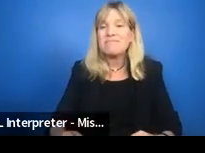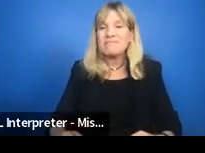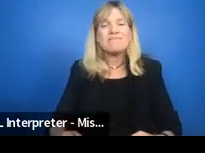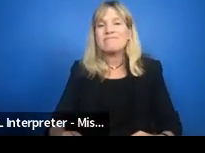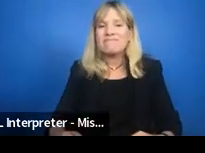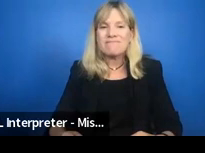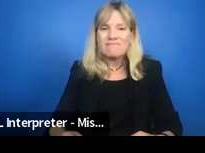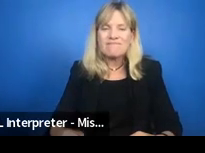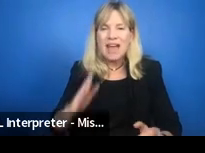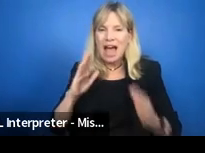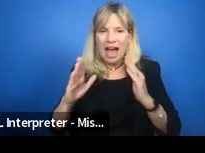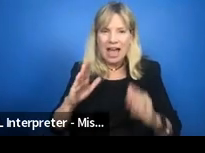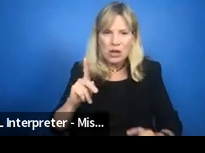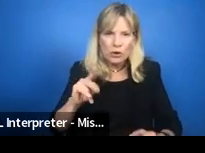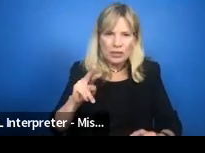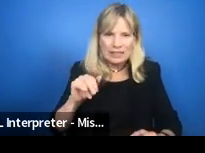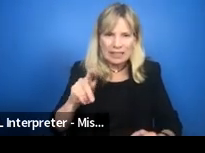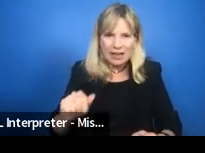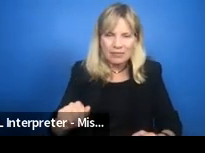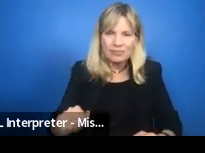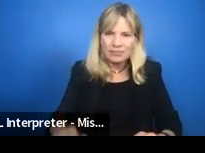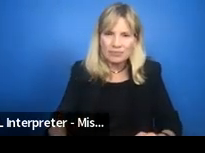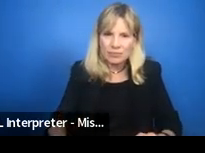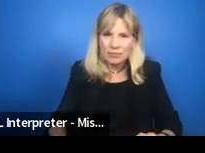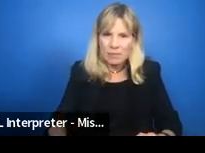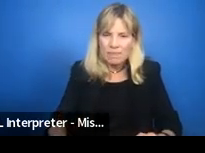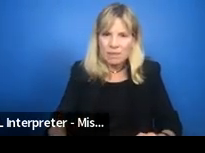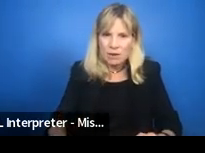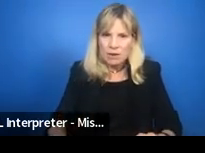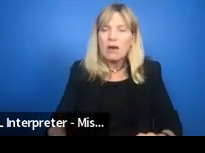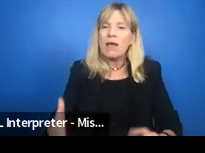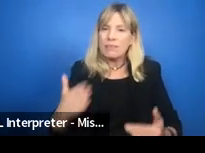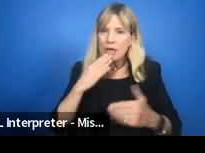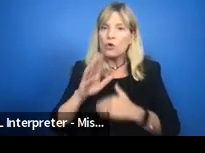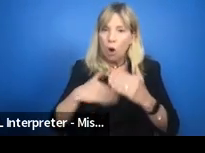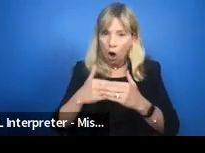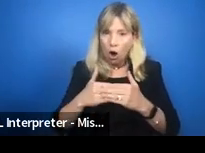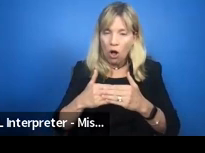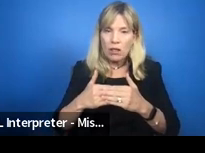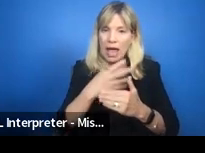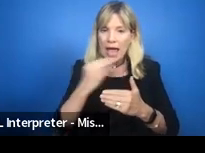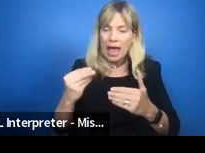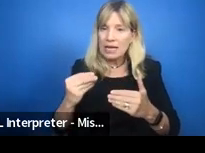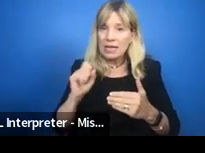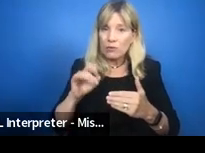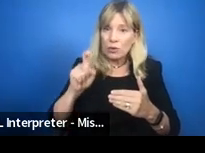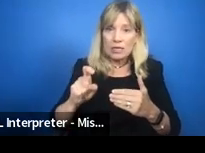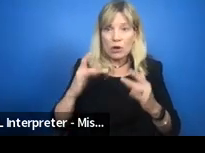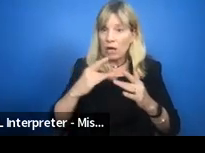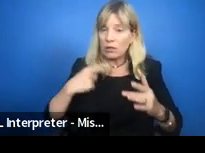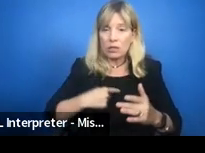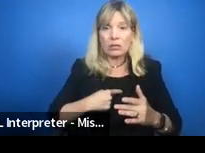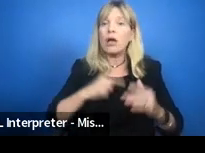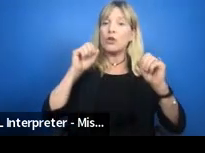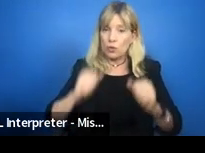Hi, Christina. Thank you all And if you need to get a hold of us, you can